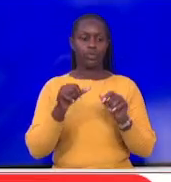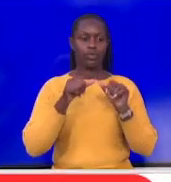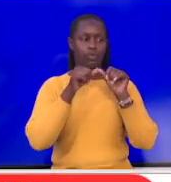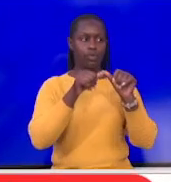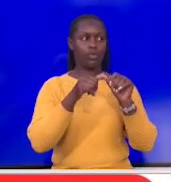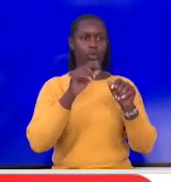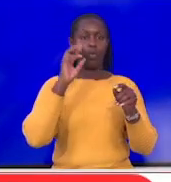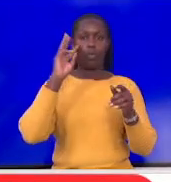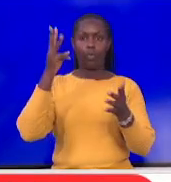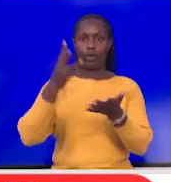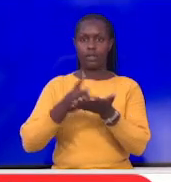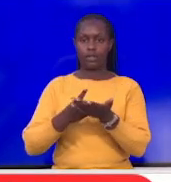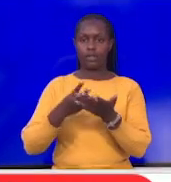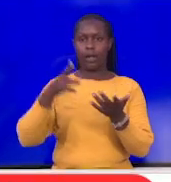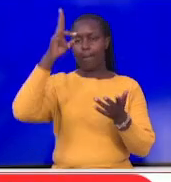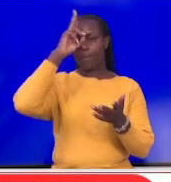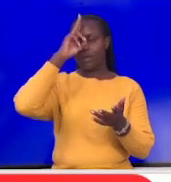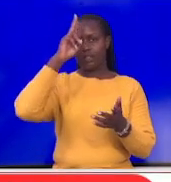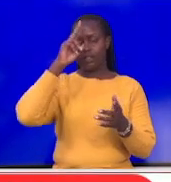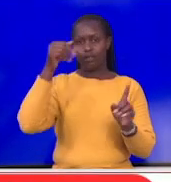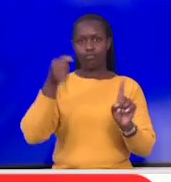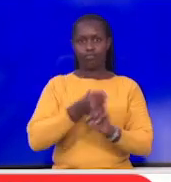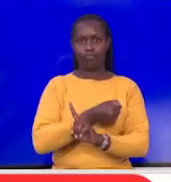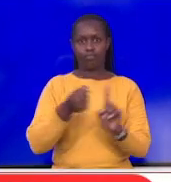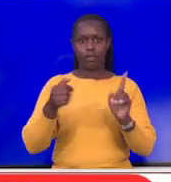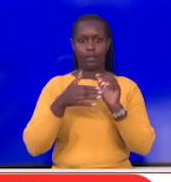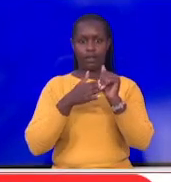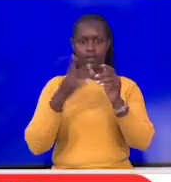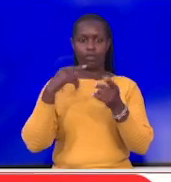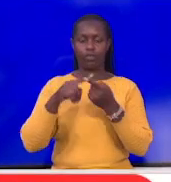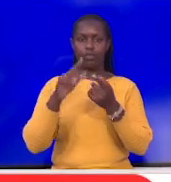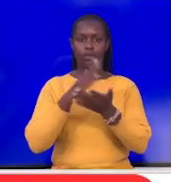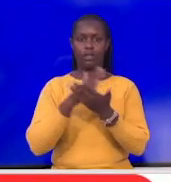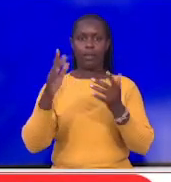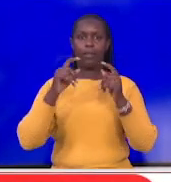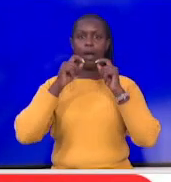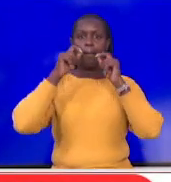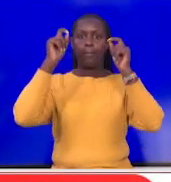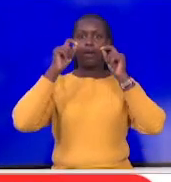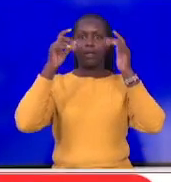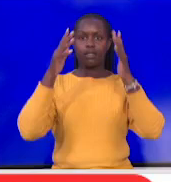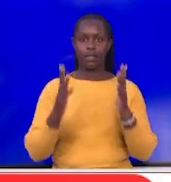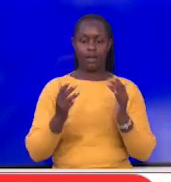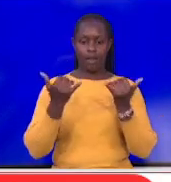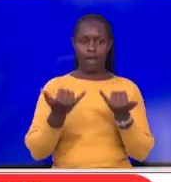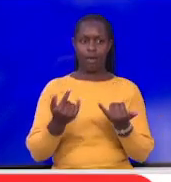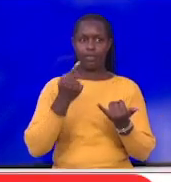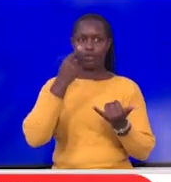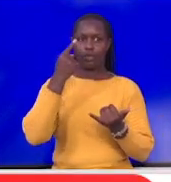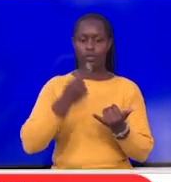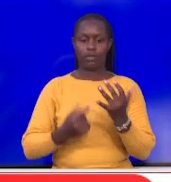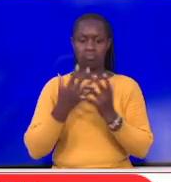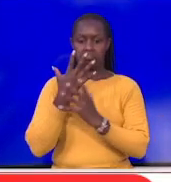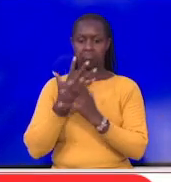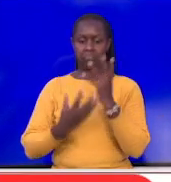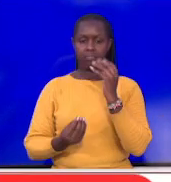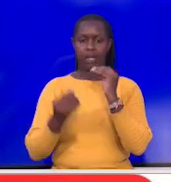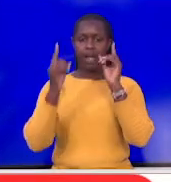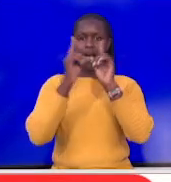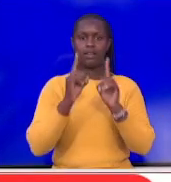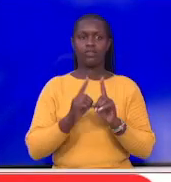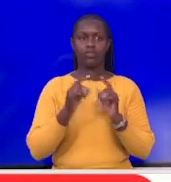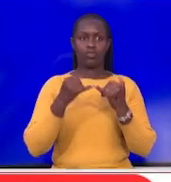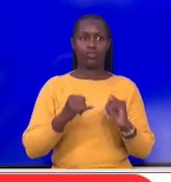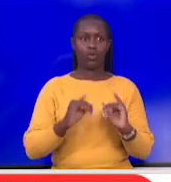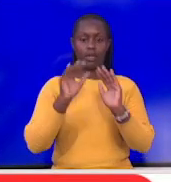Alleged police excesses that led to the death of some protesters are now explaining the frustrations they're facing as they try to